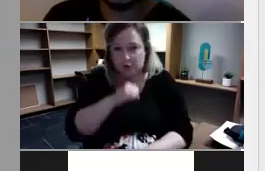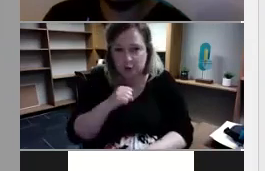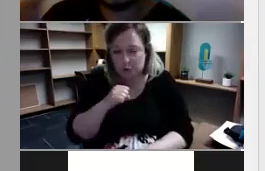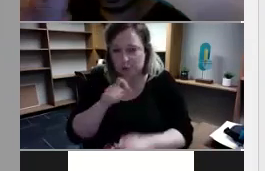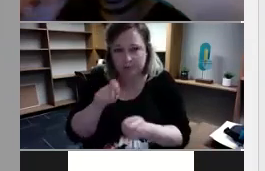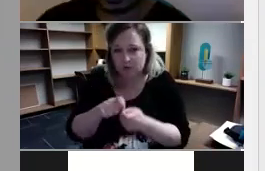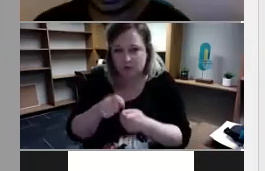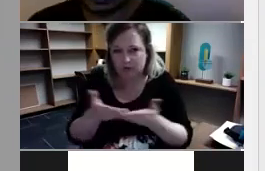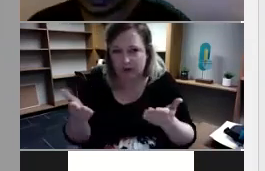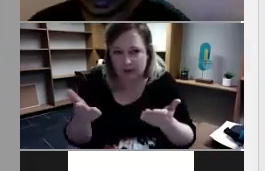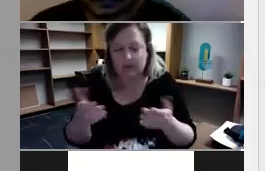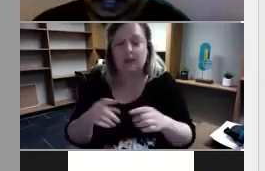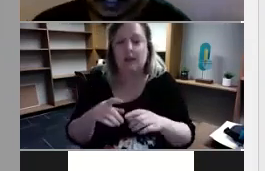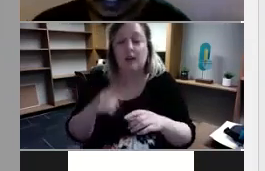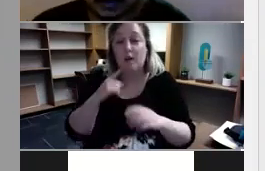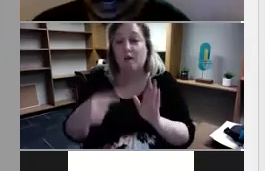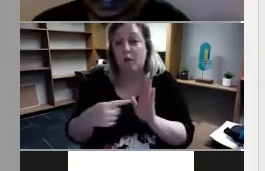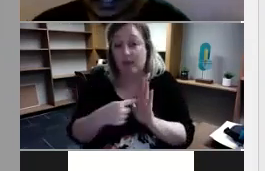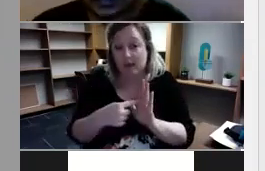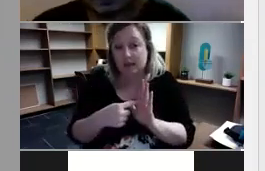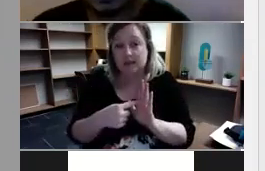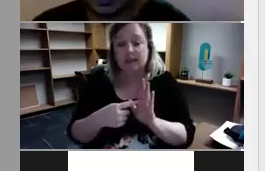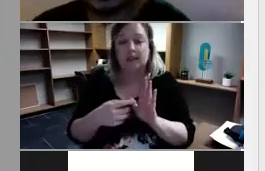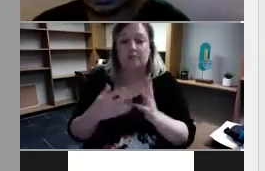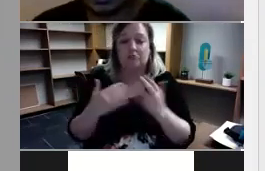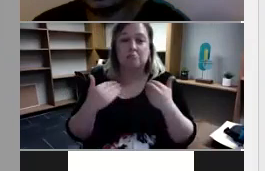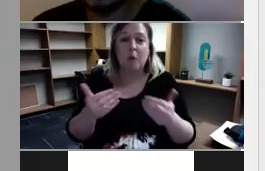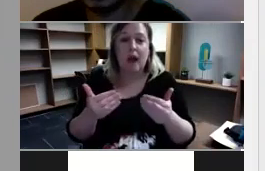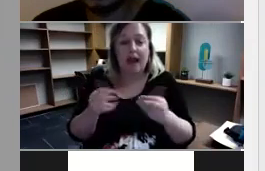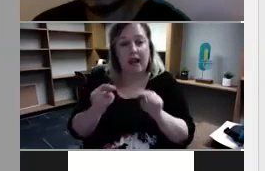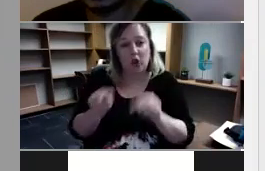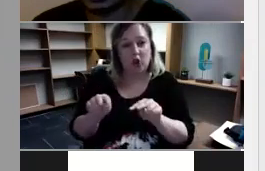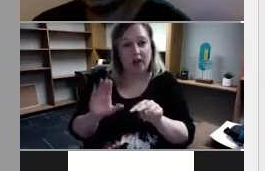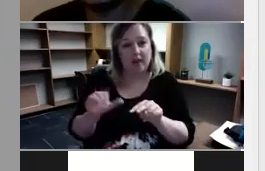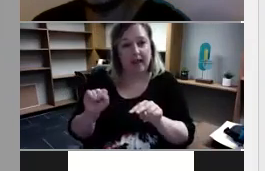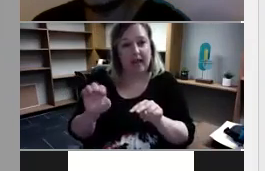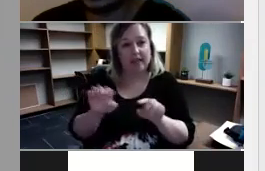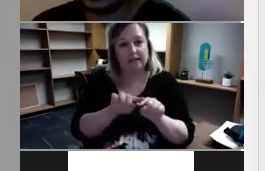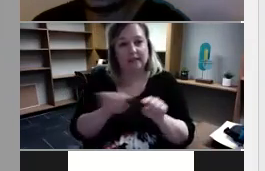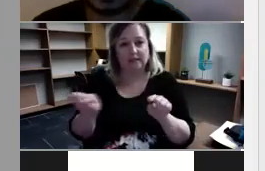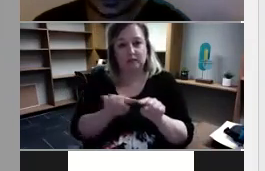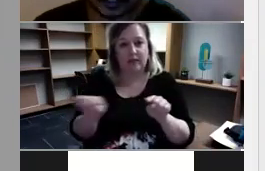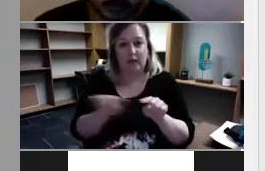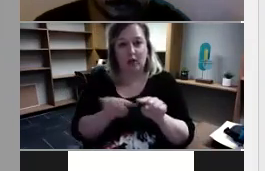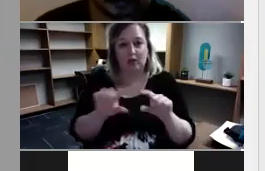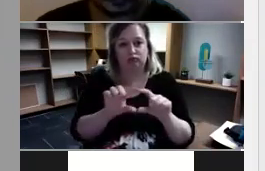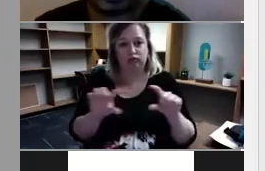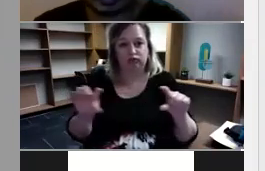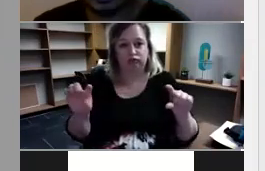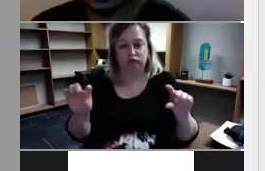method later. But for this particular thing, let's look at the case where we have Tn equals 2t n minus 1 plus